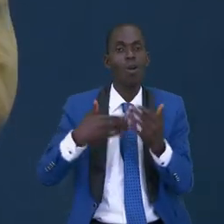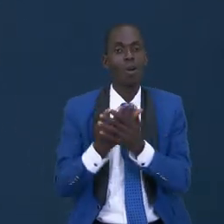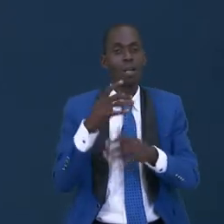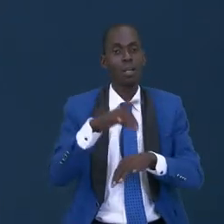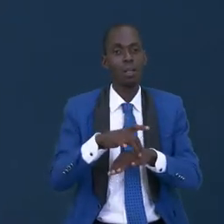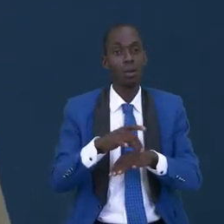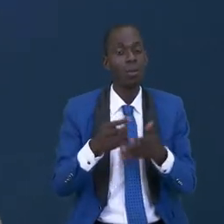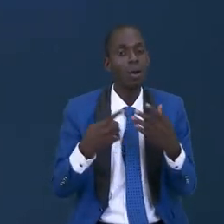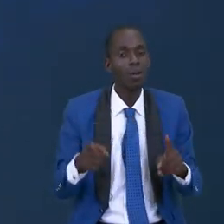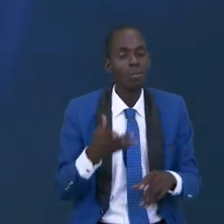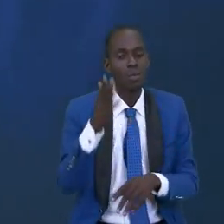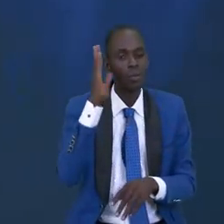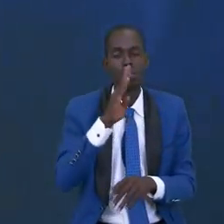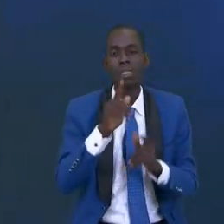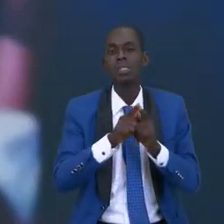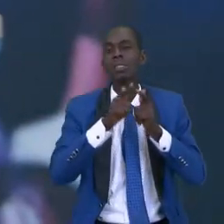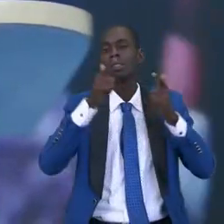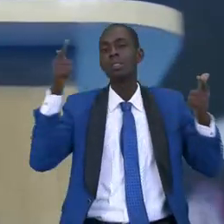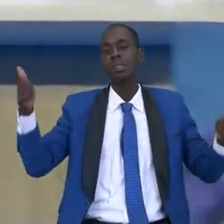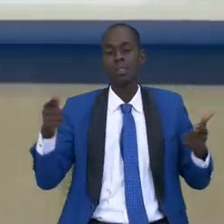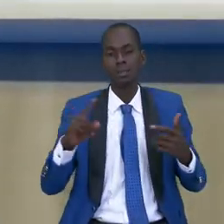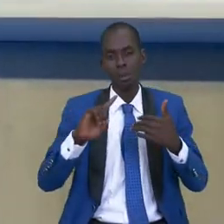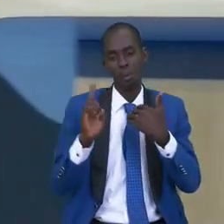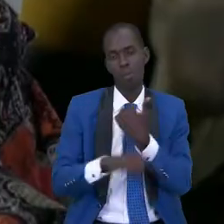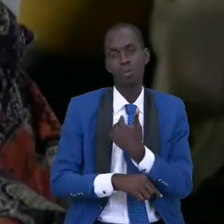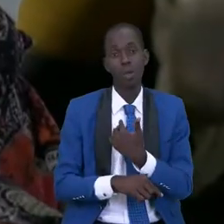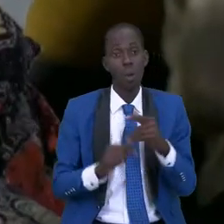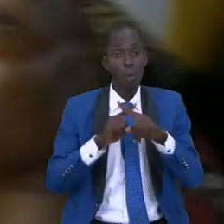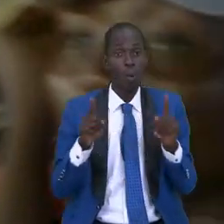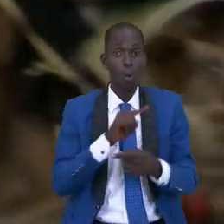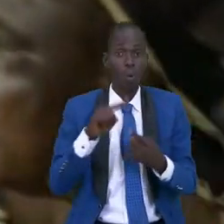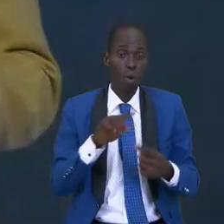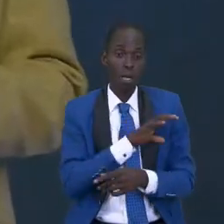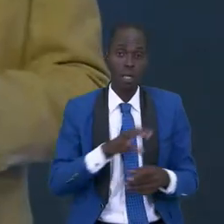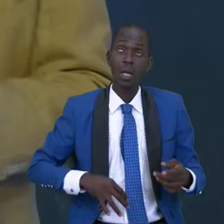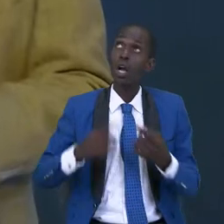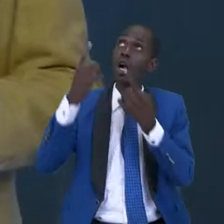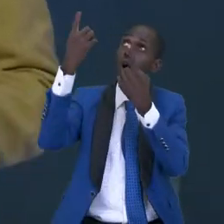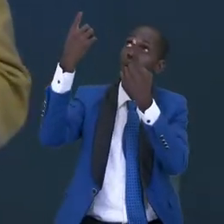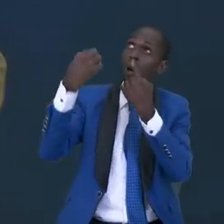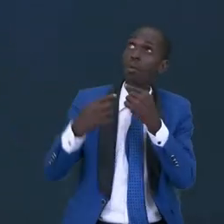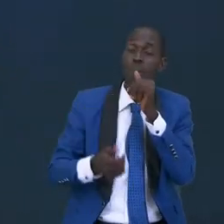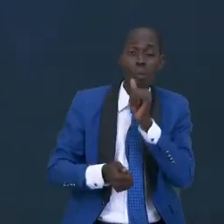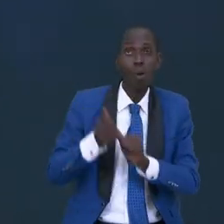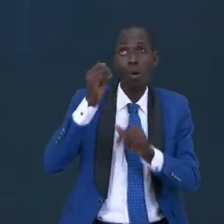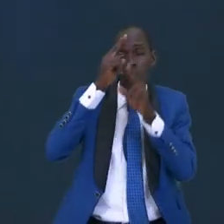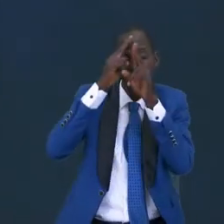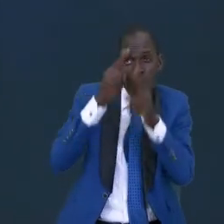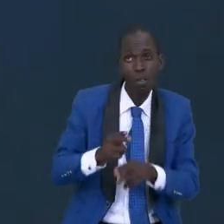terrible consequences. But when he comes, the exalted one, the honored one, and the